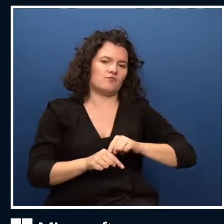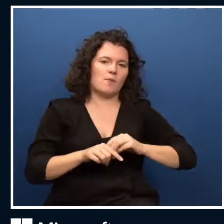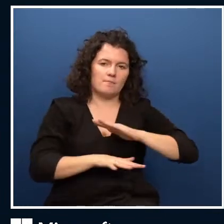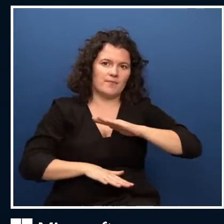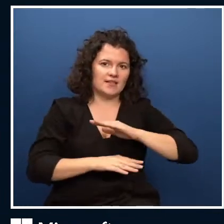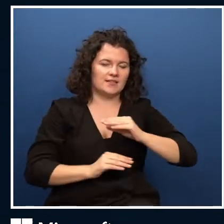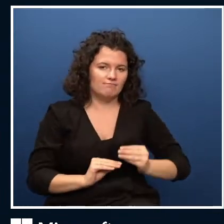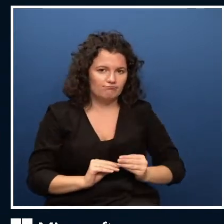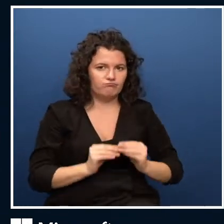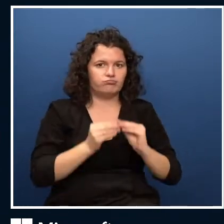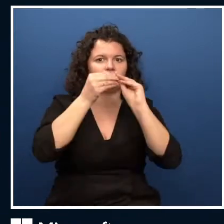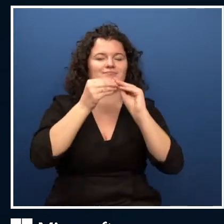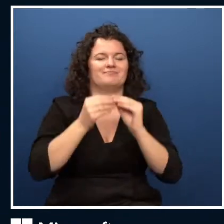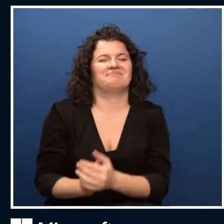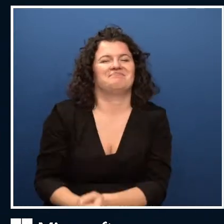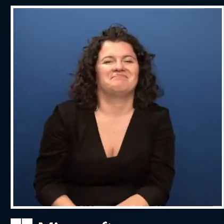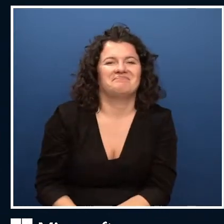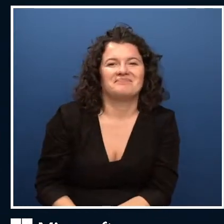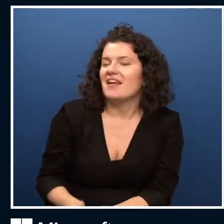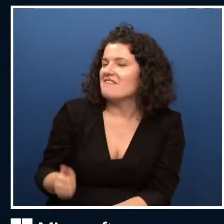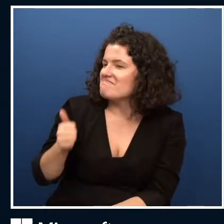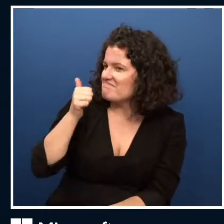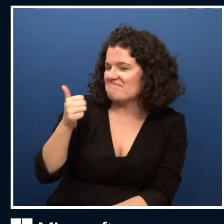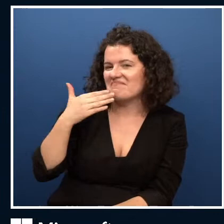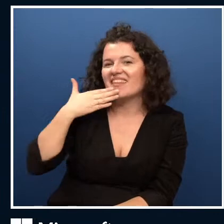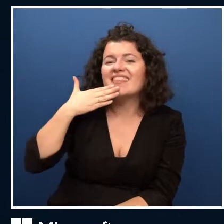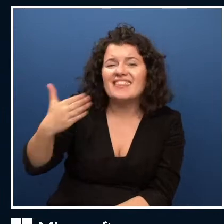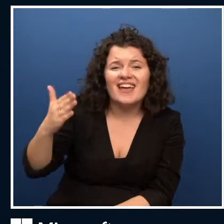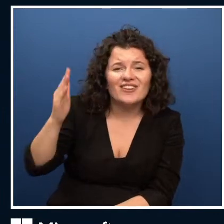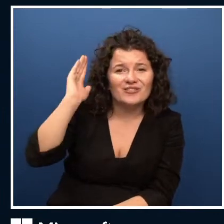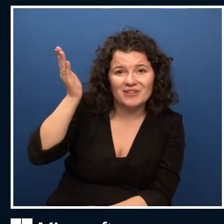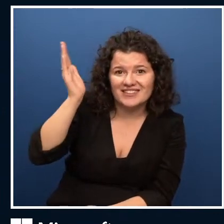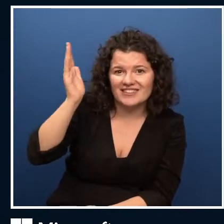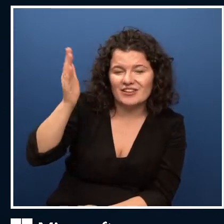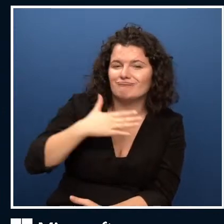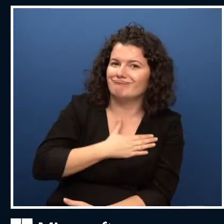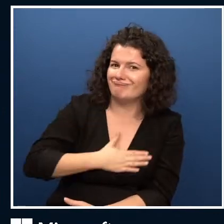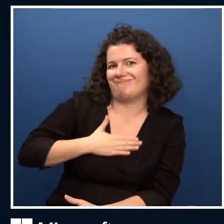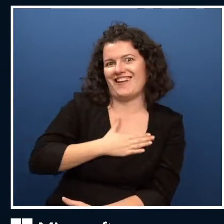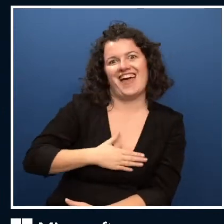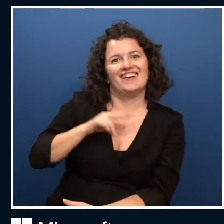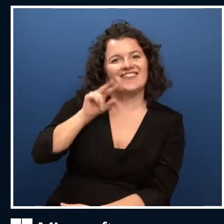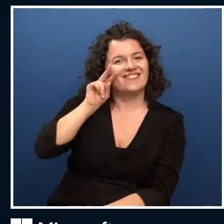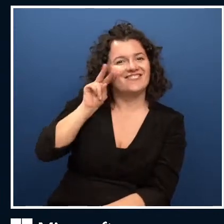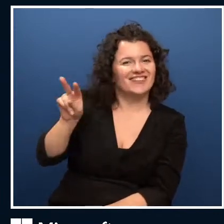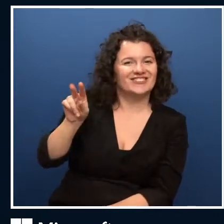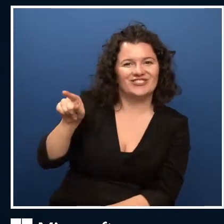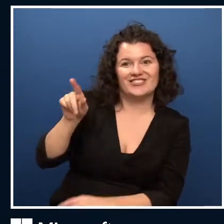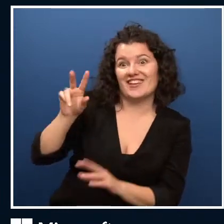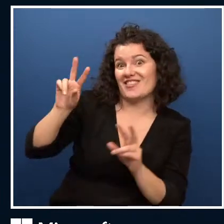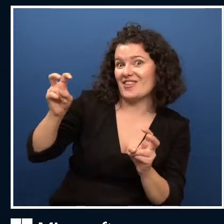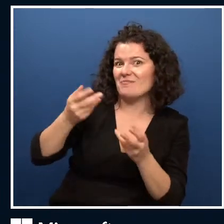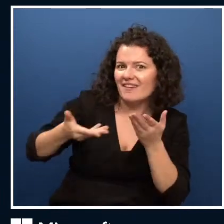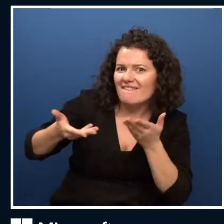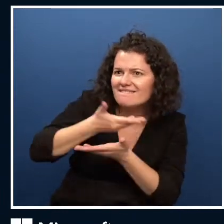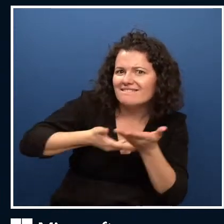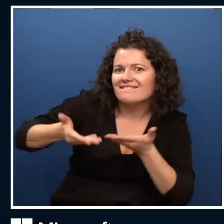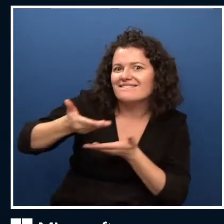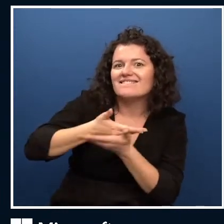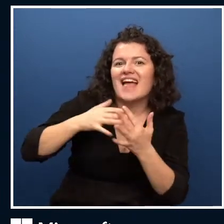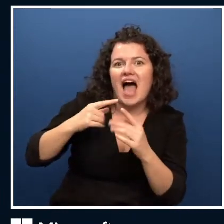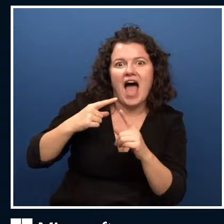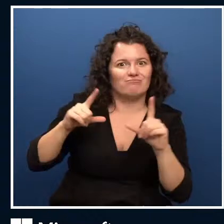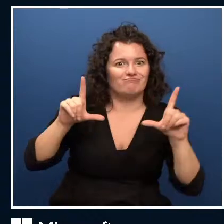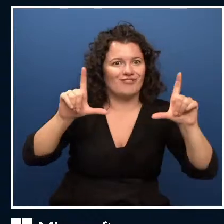Fantastic. Thank you so much for your time, Nagana. It is an absolute pleasure to have you on and talk about object detection. No problem.